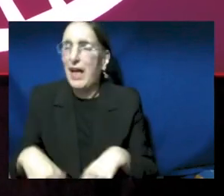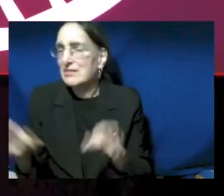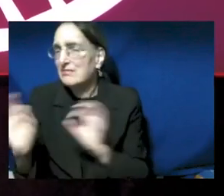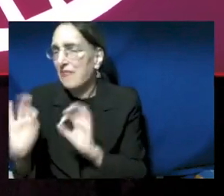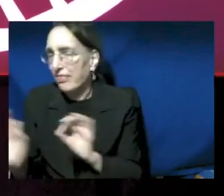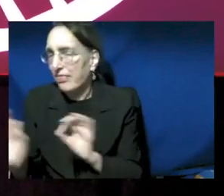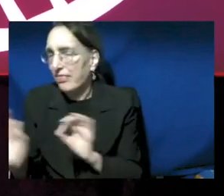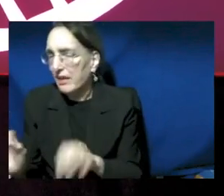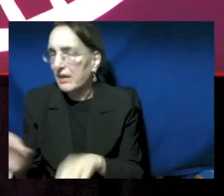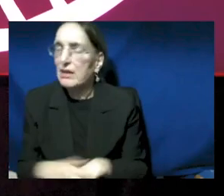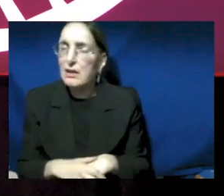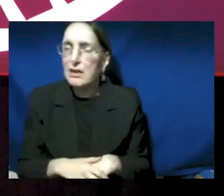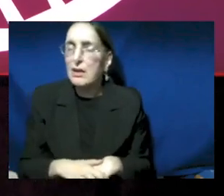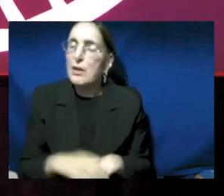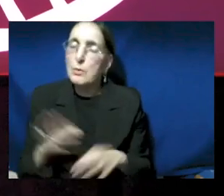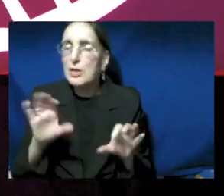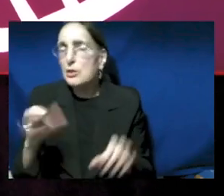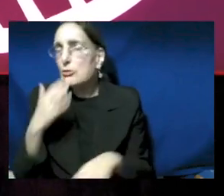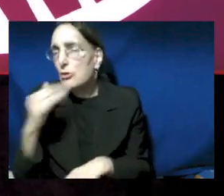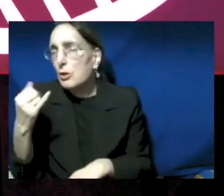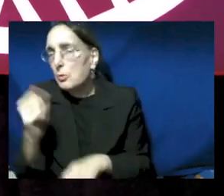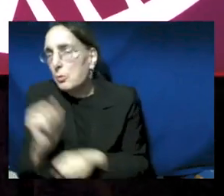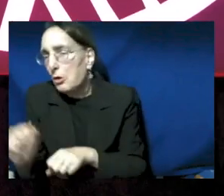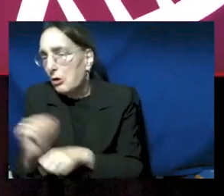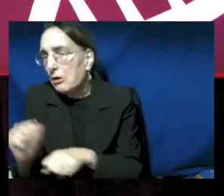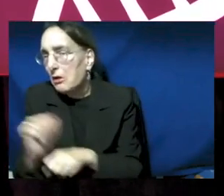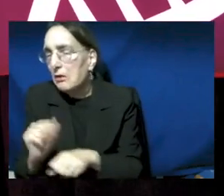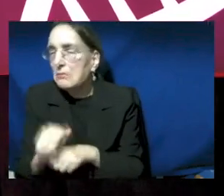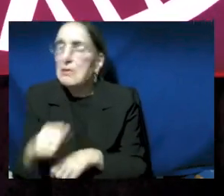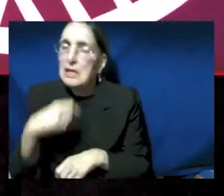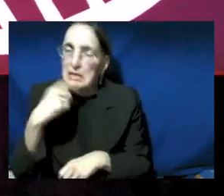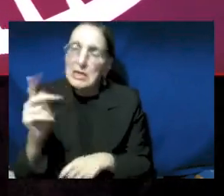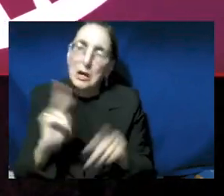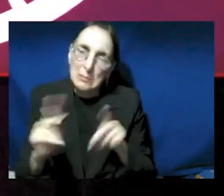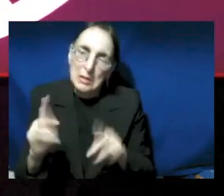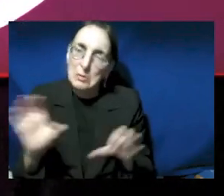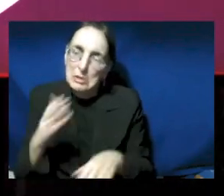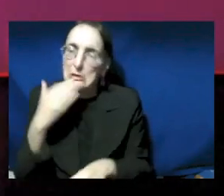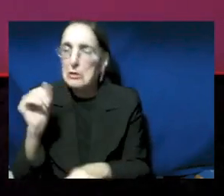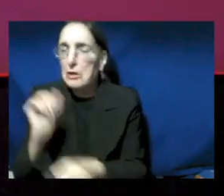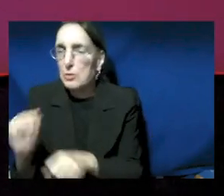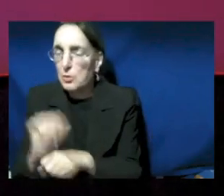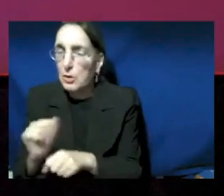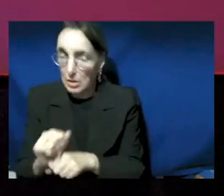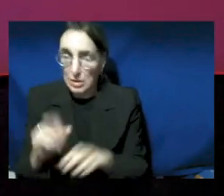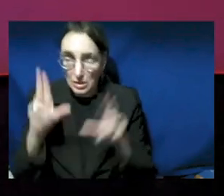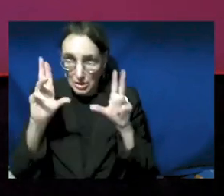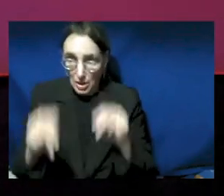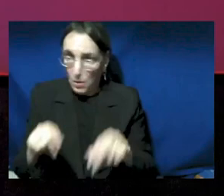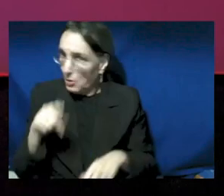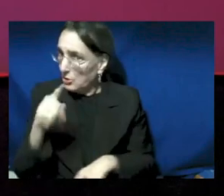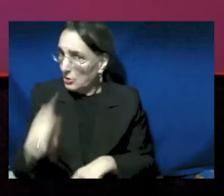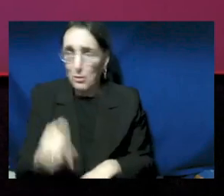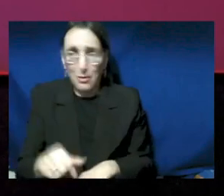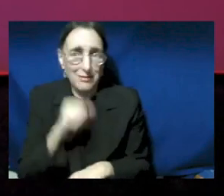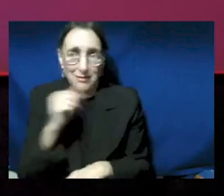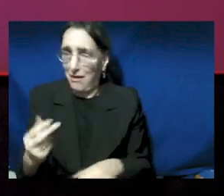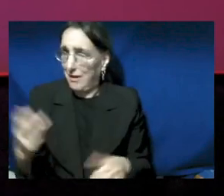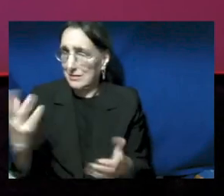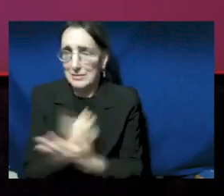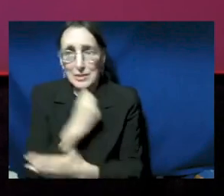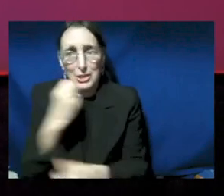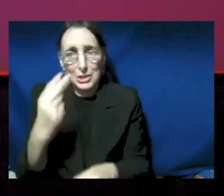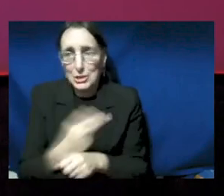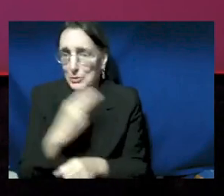want you, when we do some good work, just tell people the good work we did, right? You are misusing